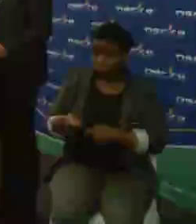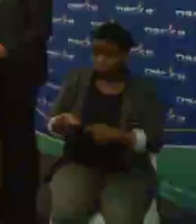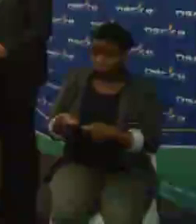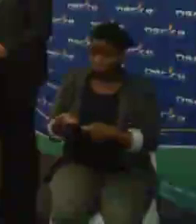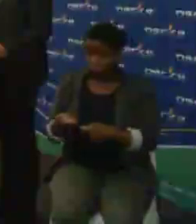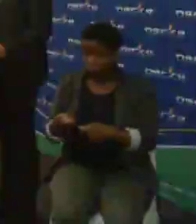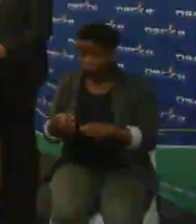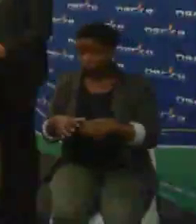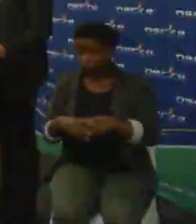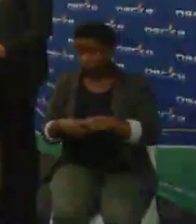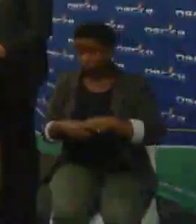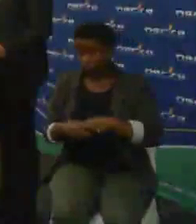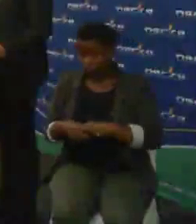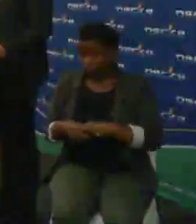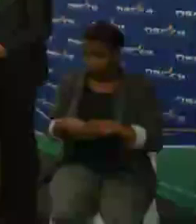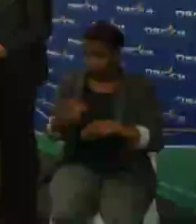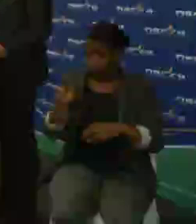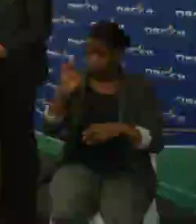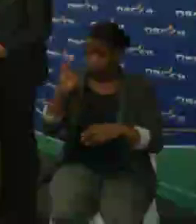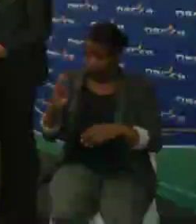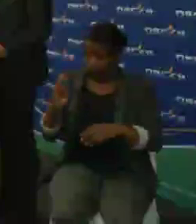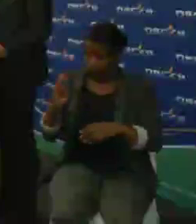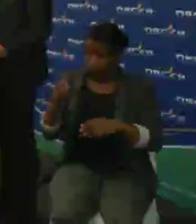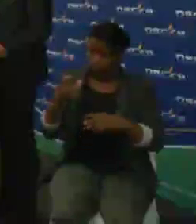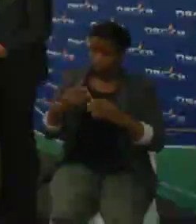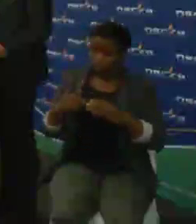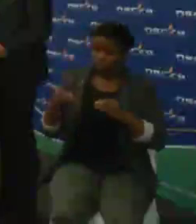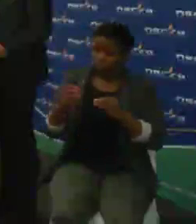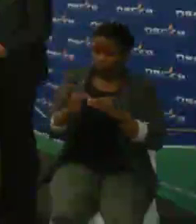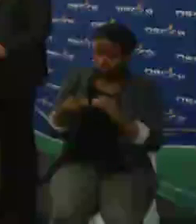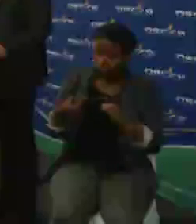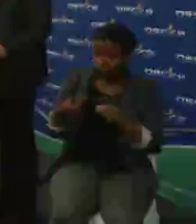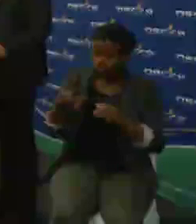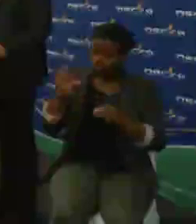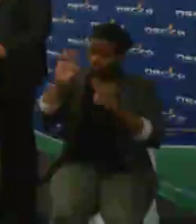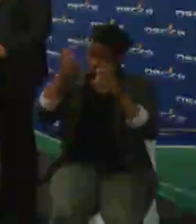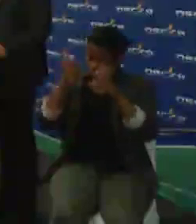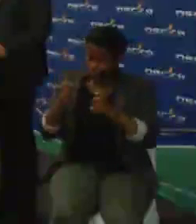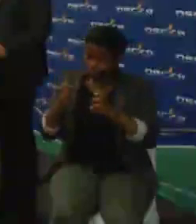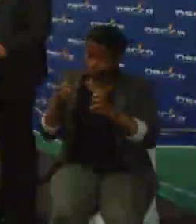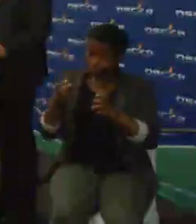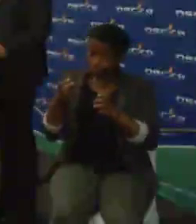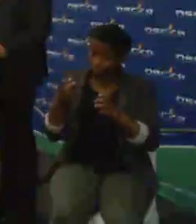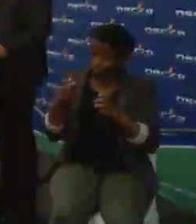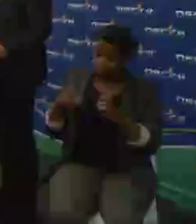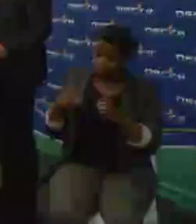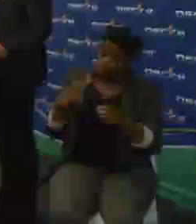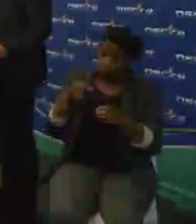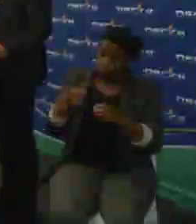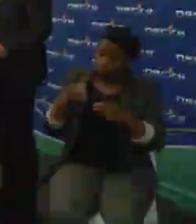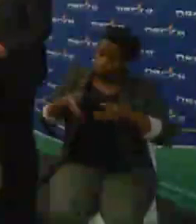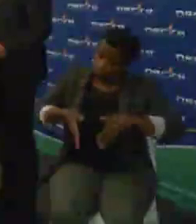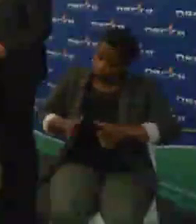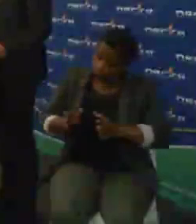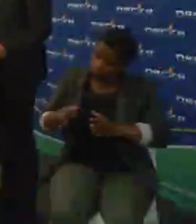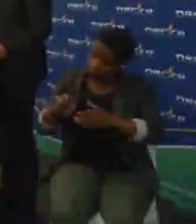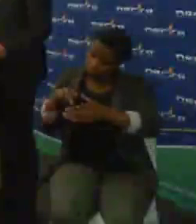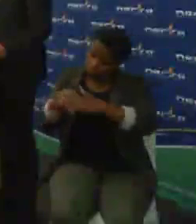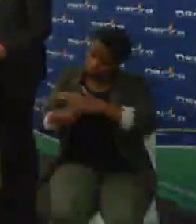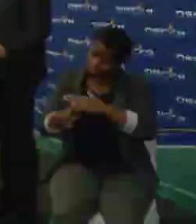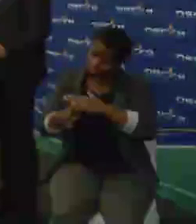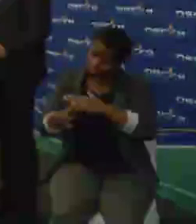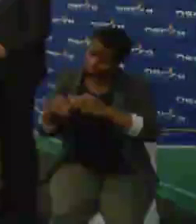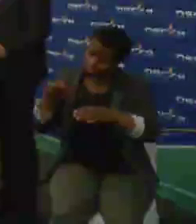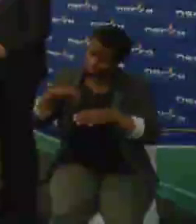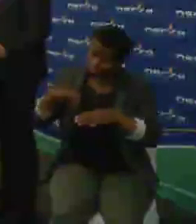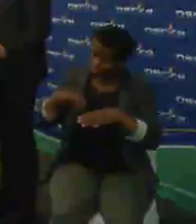presently being anticipated. If our contention proves correct, Eskom will struggle to earn even the allowable revenue it is applying